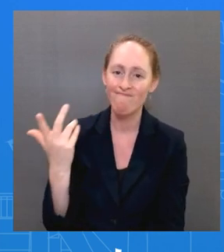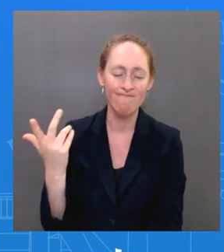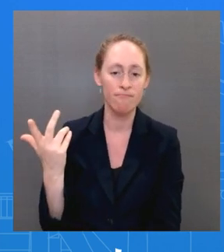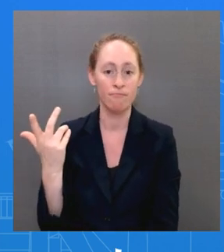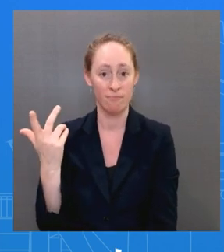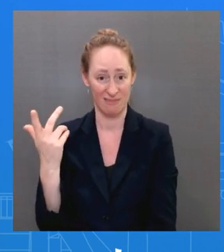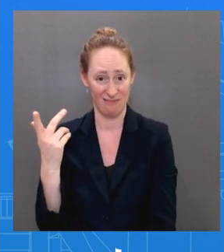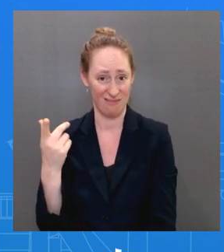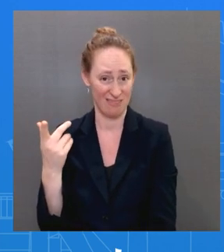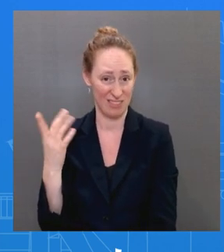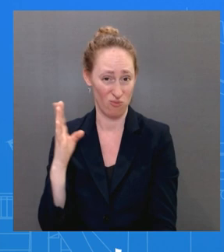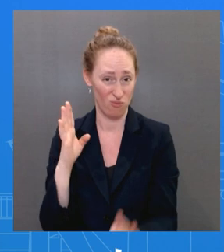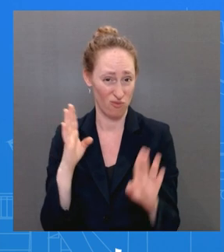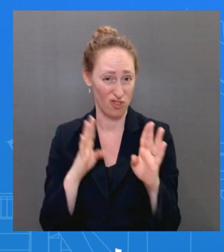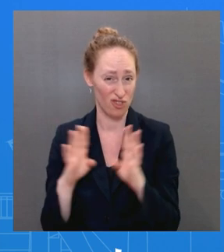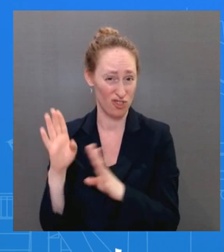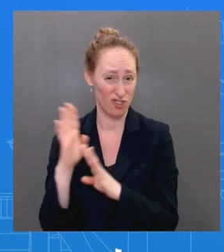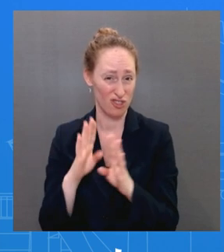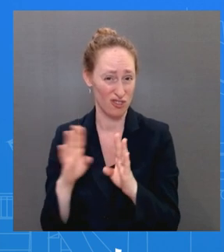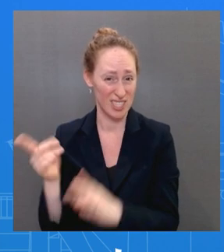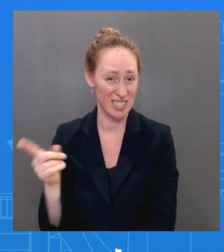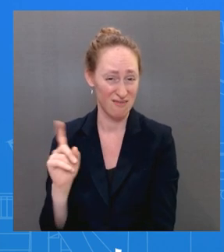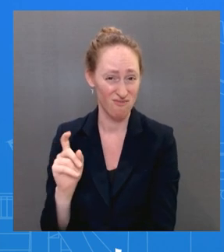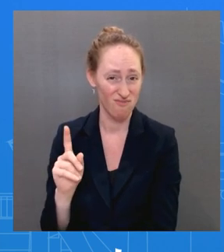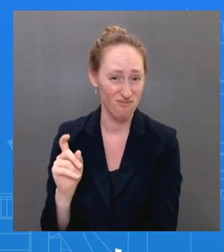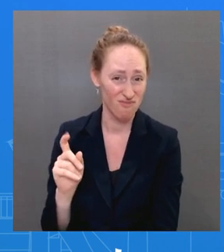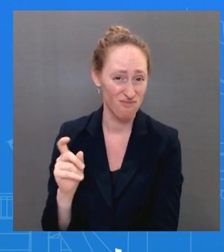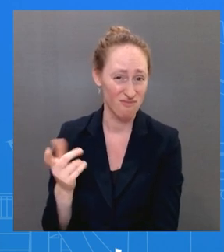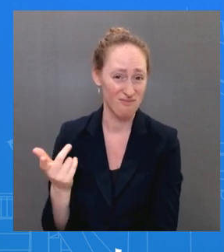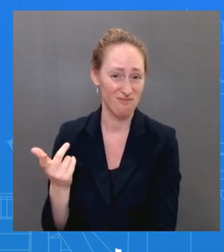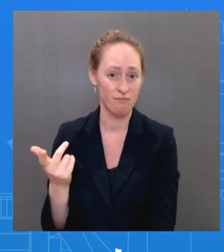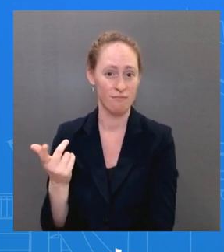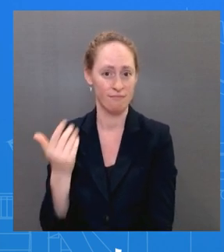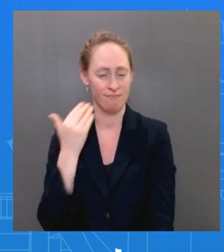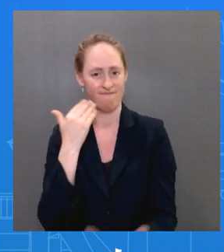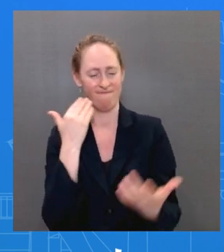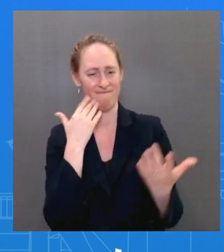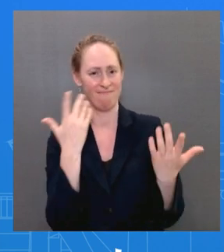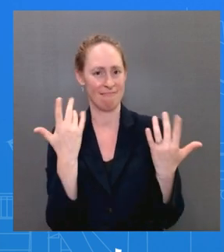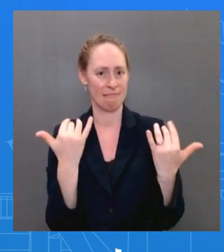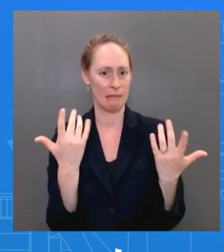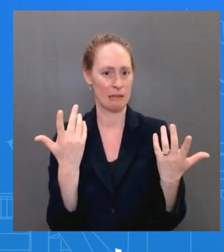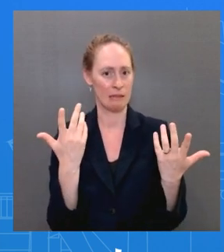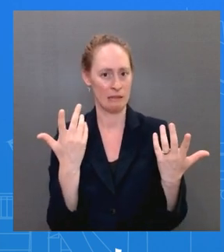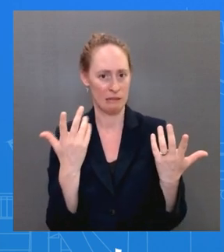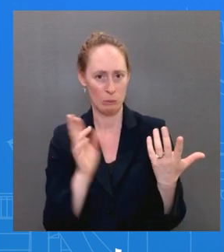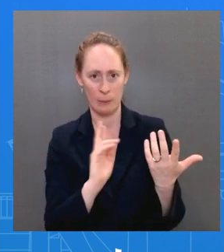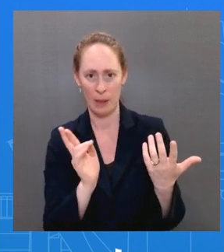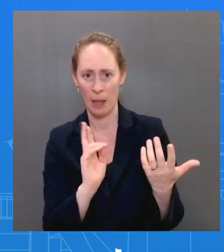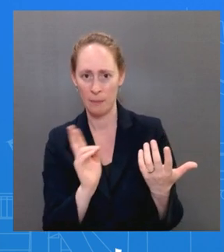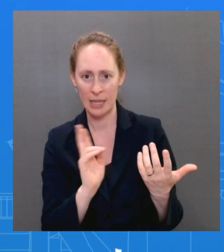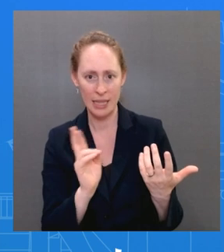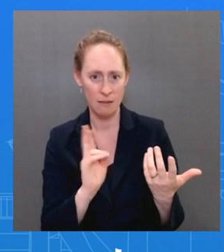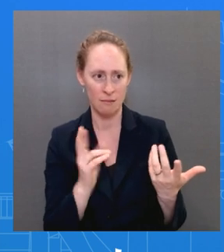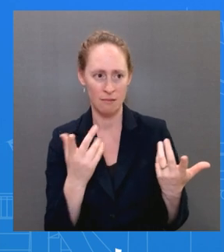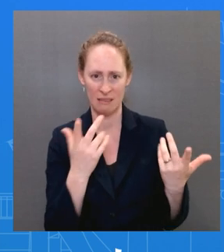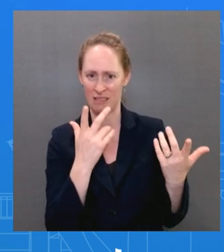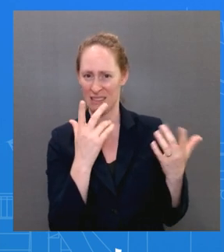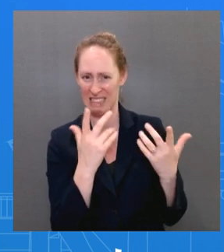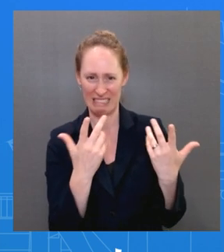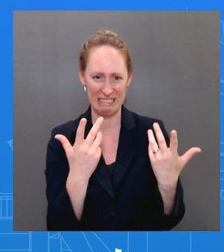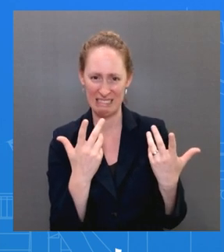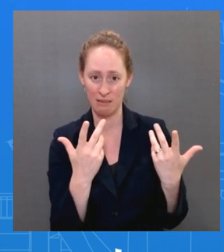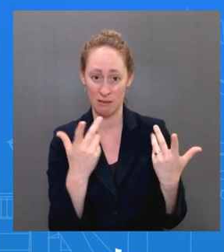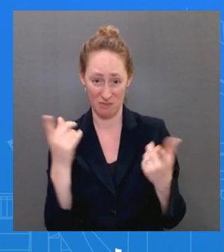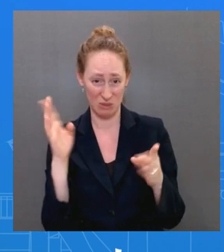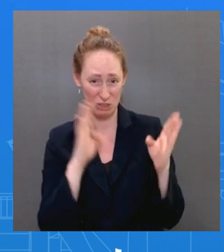this contrast message with Republicans ahead of the midterms? I know he's working a lot remotely, but is he worried at all about the political piece of his